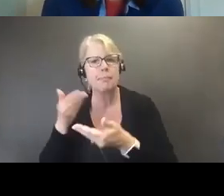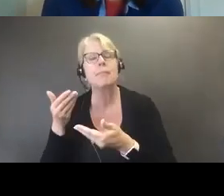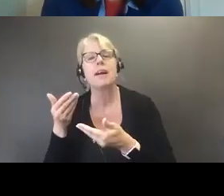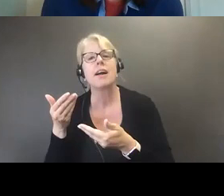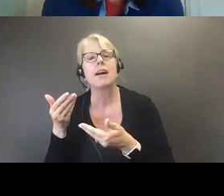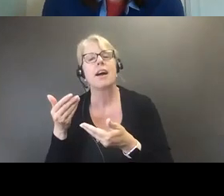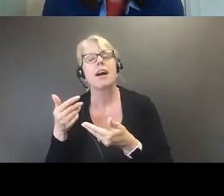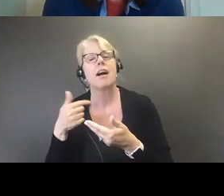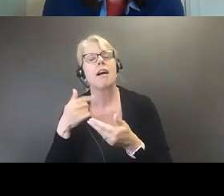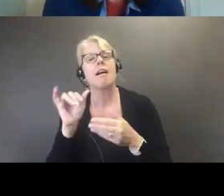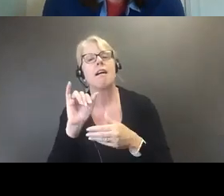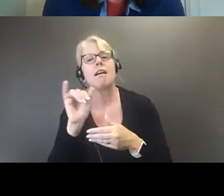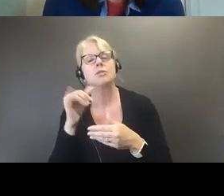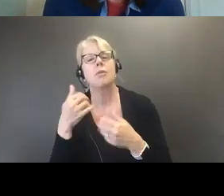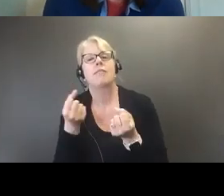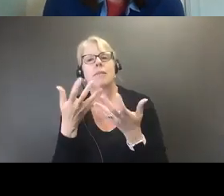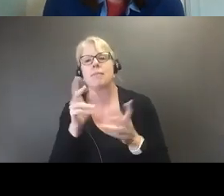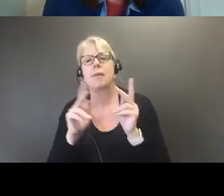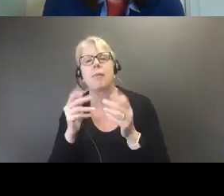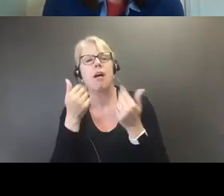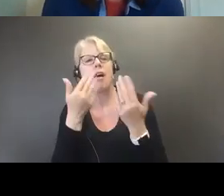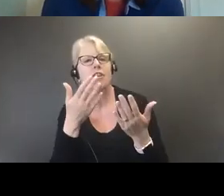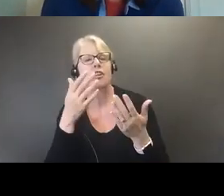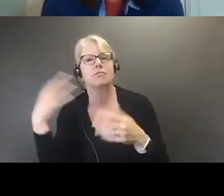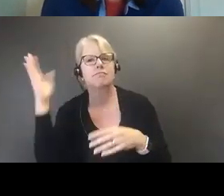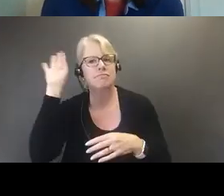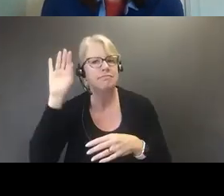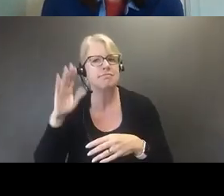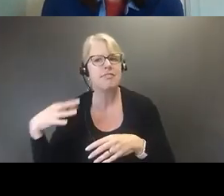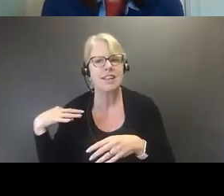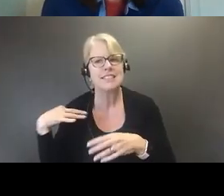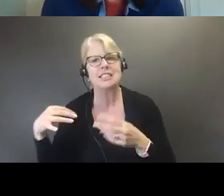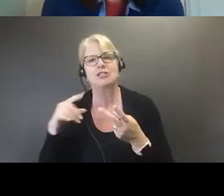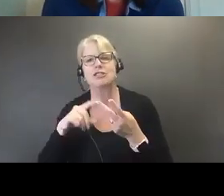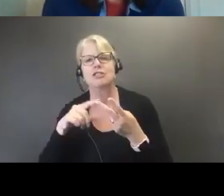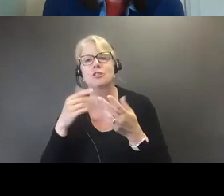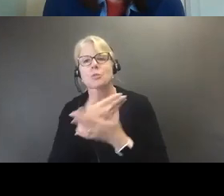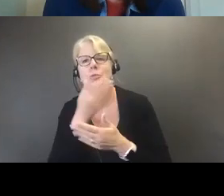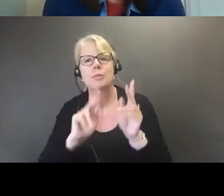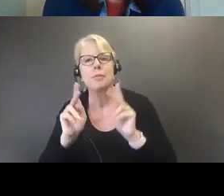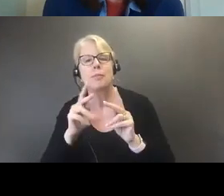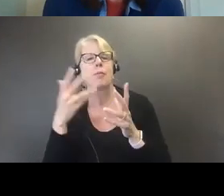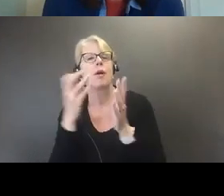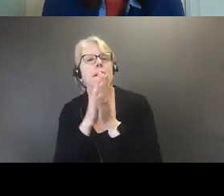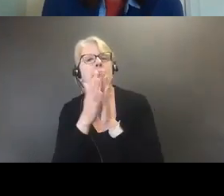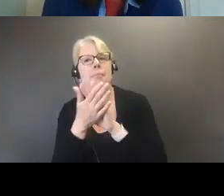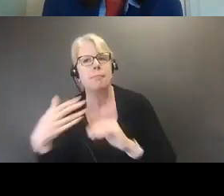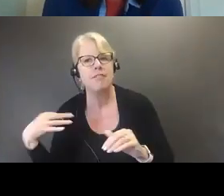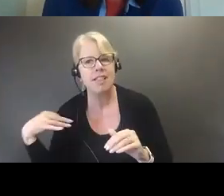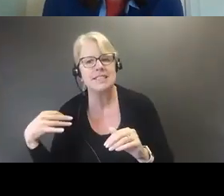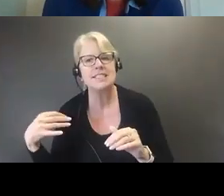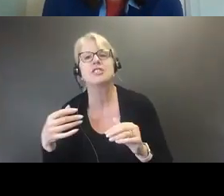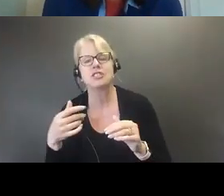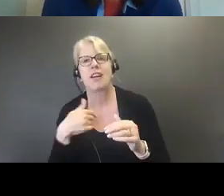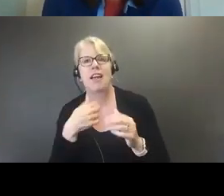And we also had a lot of people offering help. So volunteers, new people who wanted to become volunteers. And I got a